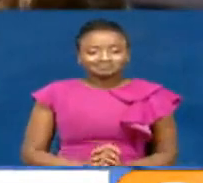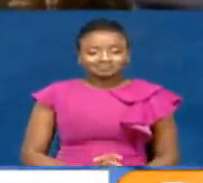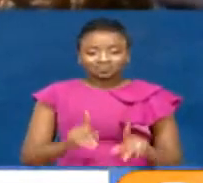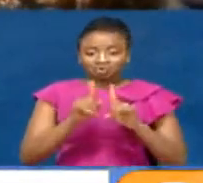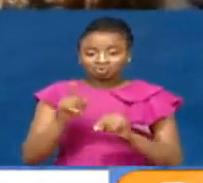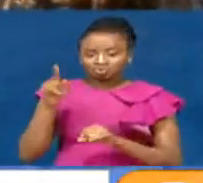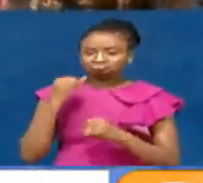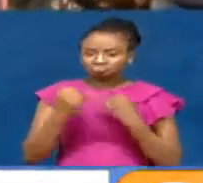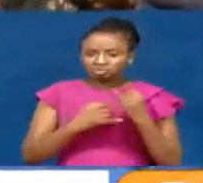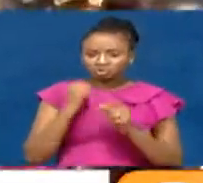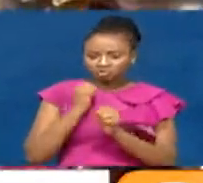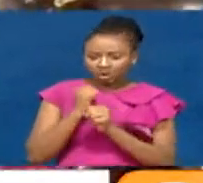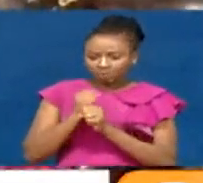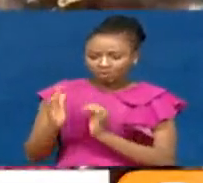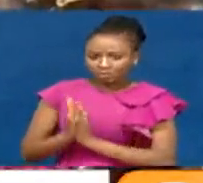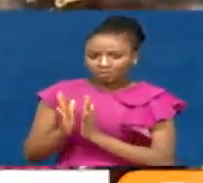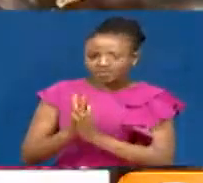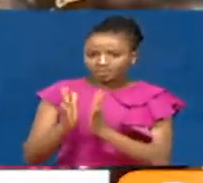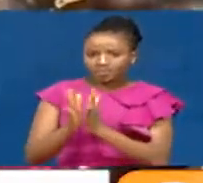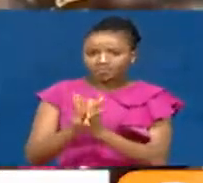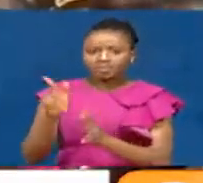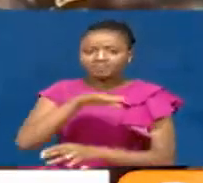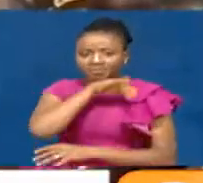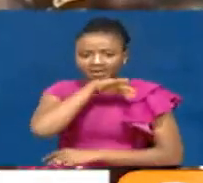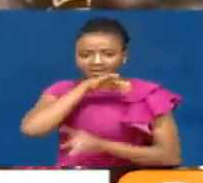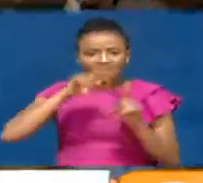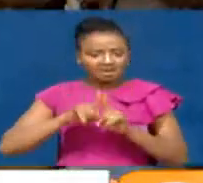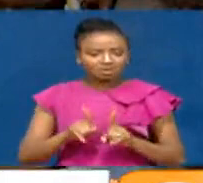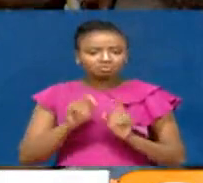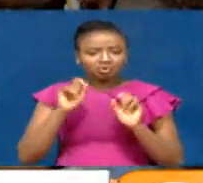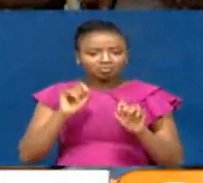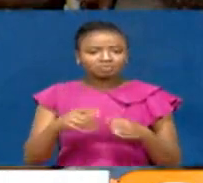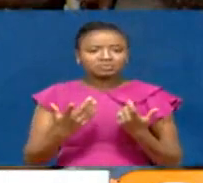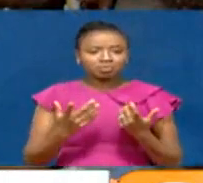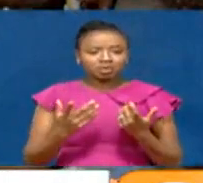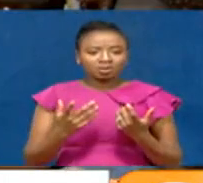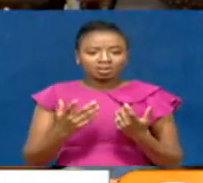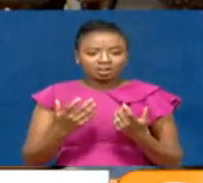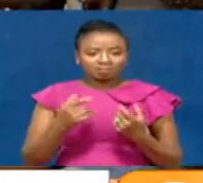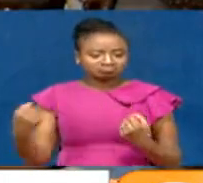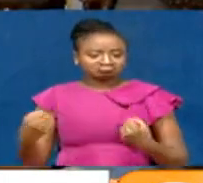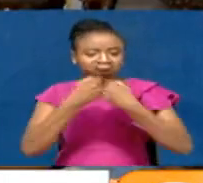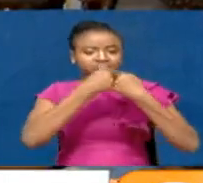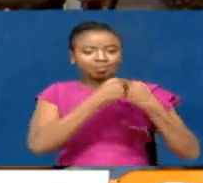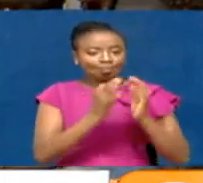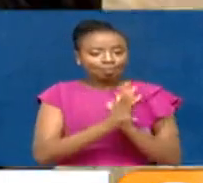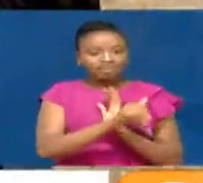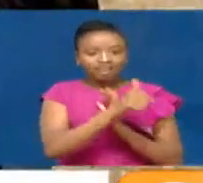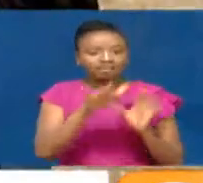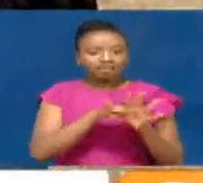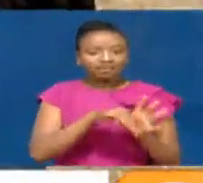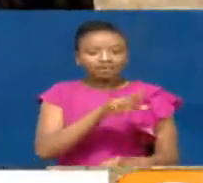Moitalel enjoys a close working relationship with Raila Odinga and is likely to face off with a UDA candidate in the race for the Narok